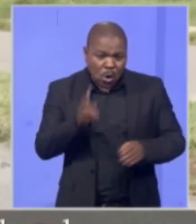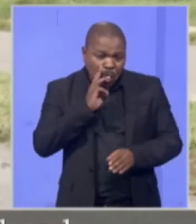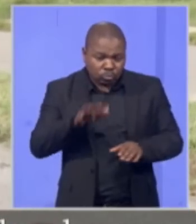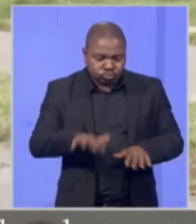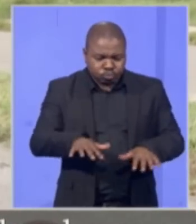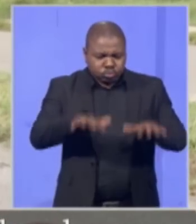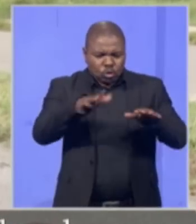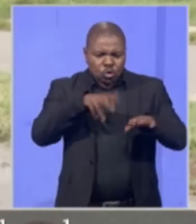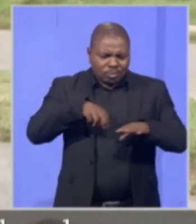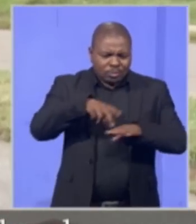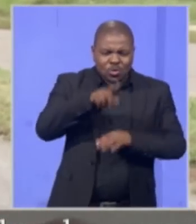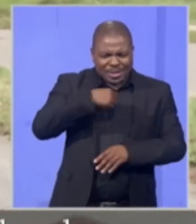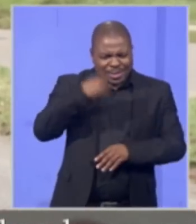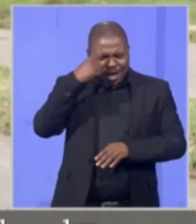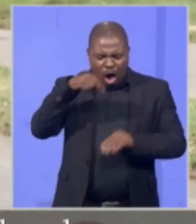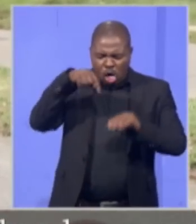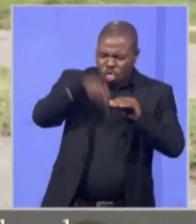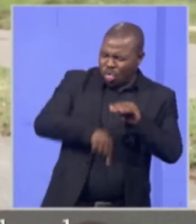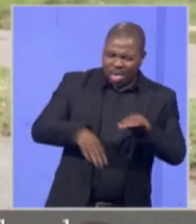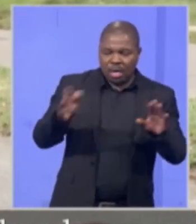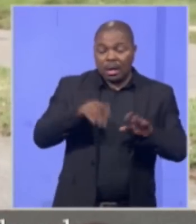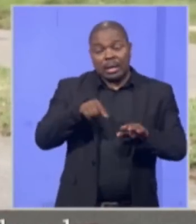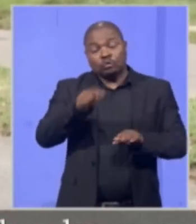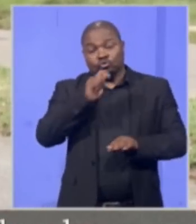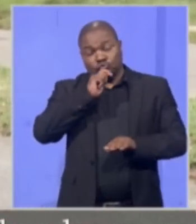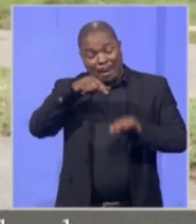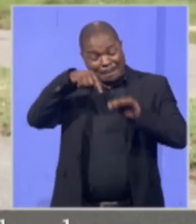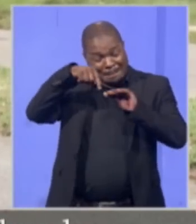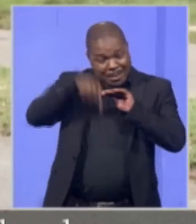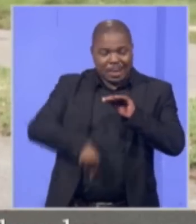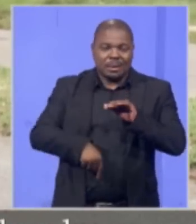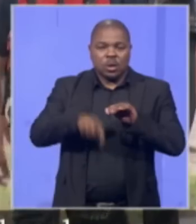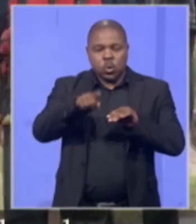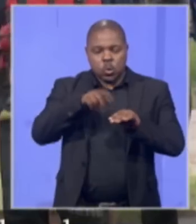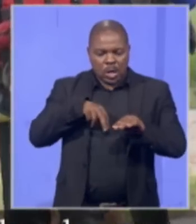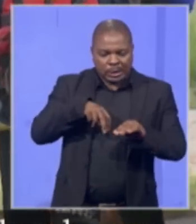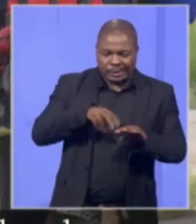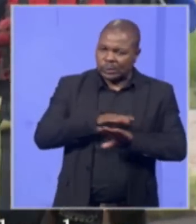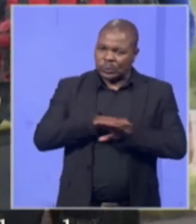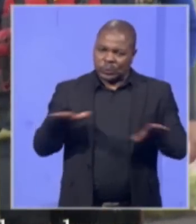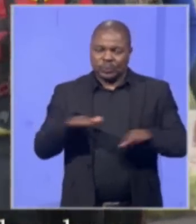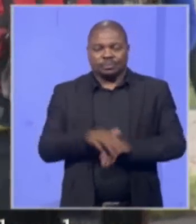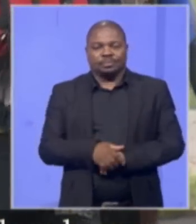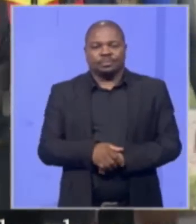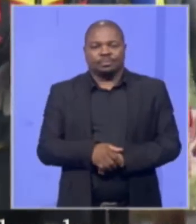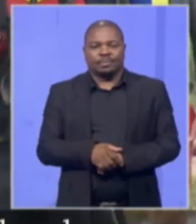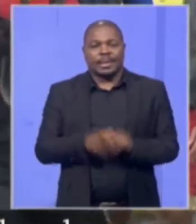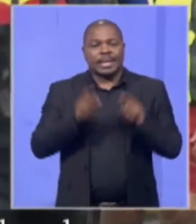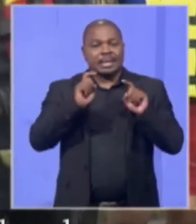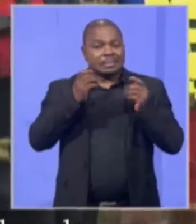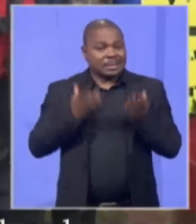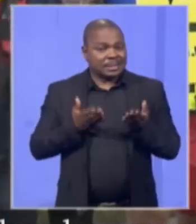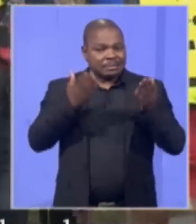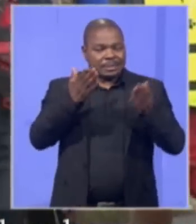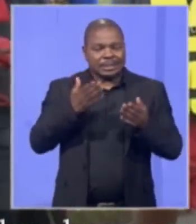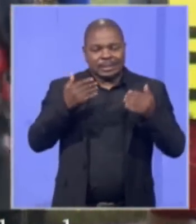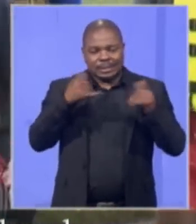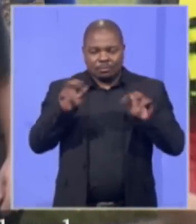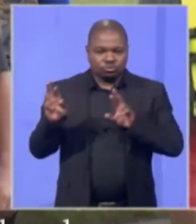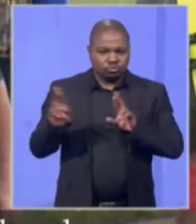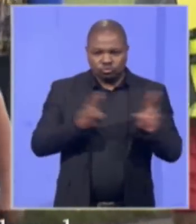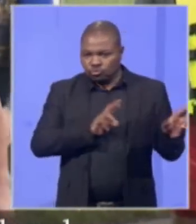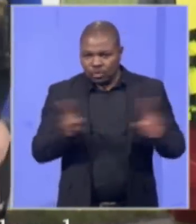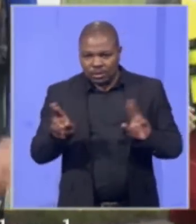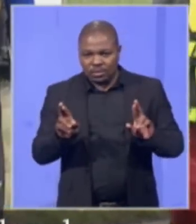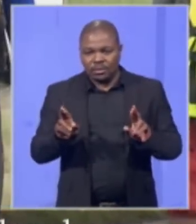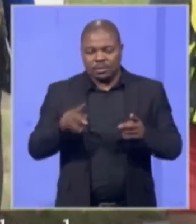this. Even if you think it's not deep, it's deep. Please don't go close. Batlhankela ba phaloso ba santse ba le malala a laotswe fa